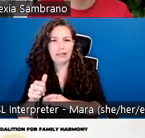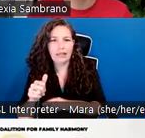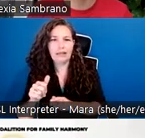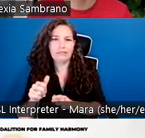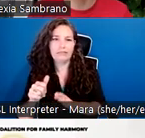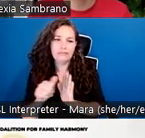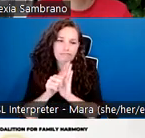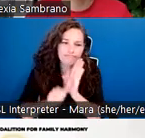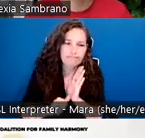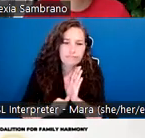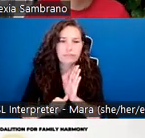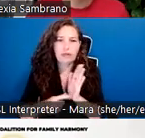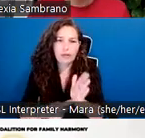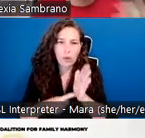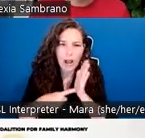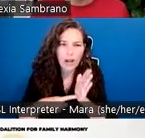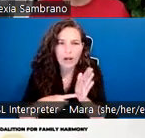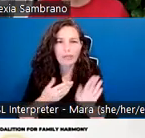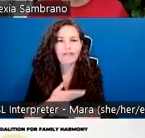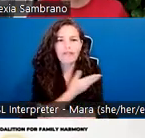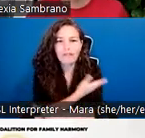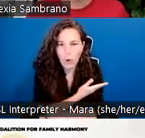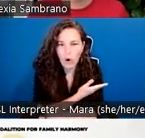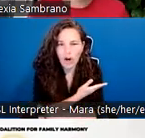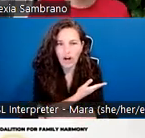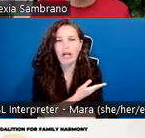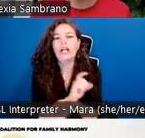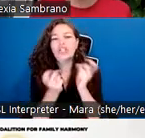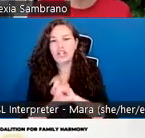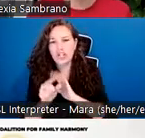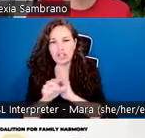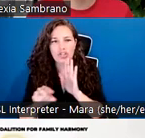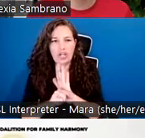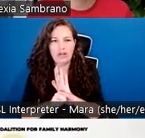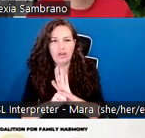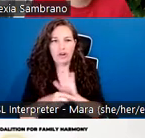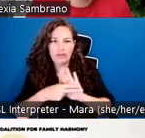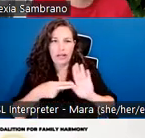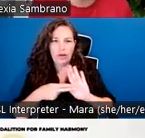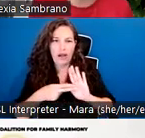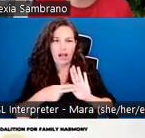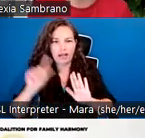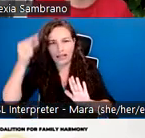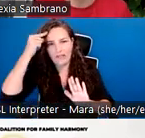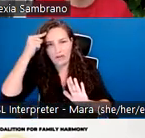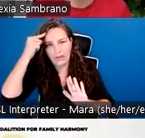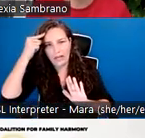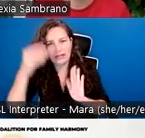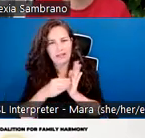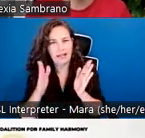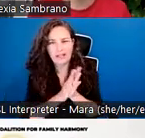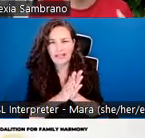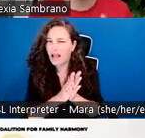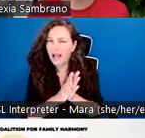their gender marker on government documents tends to violate a lot of their reproductive rights and frequently amounts to forced sterilization. So making